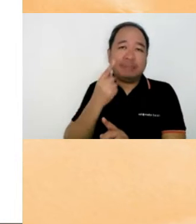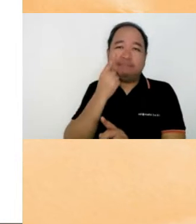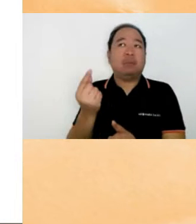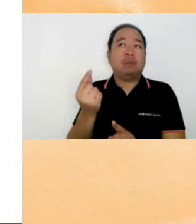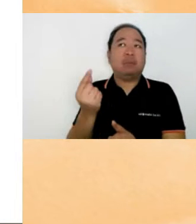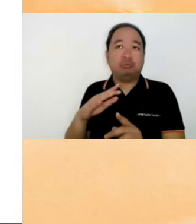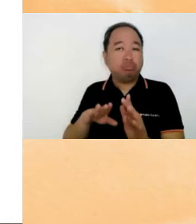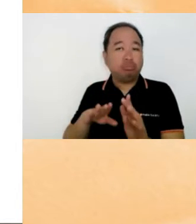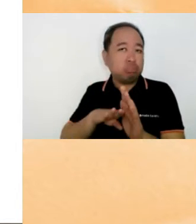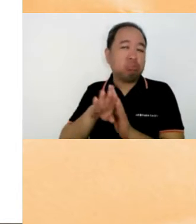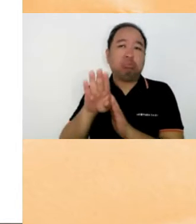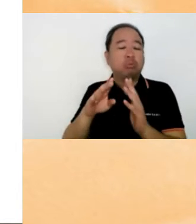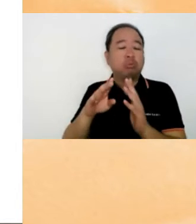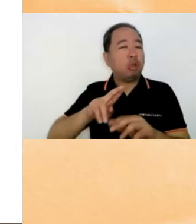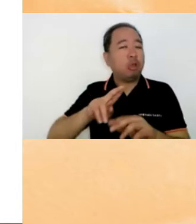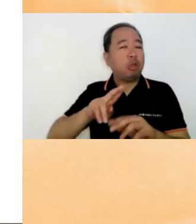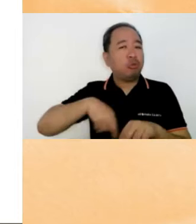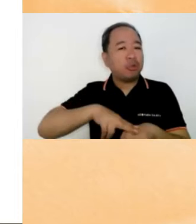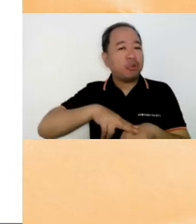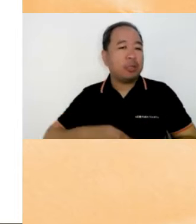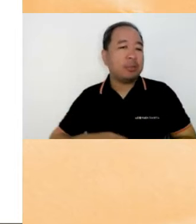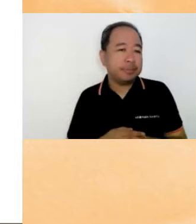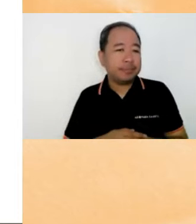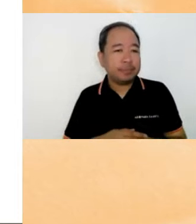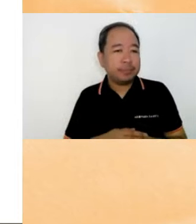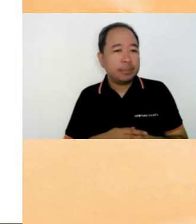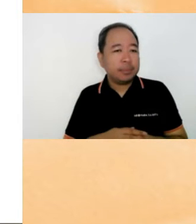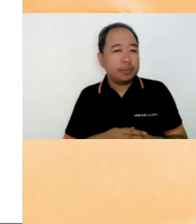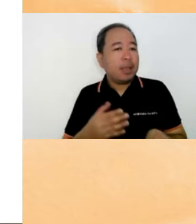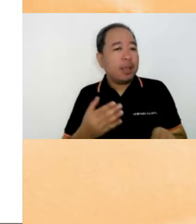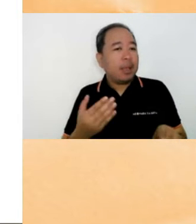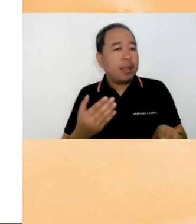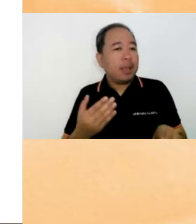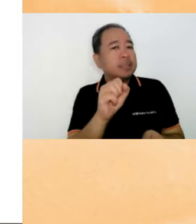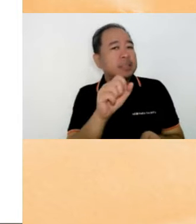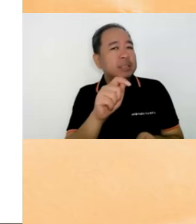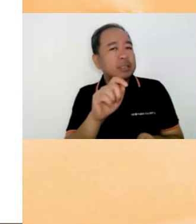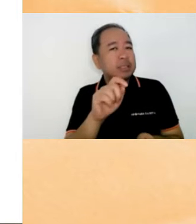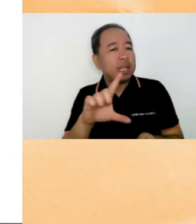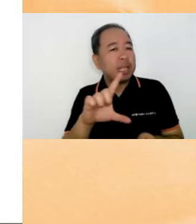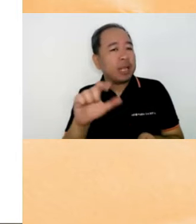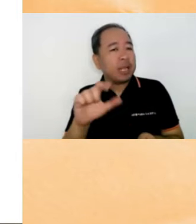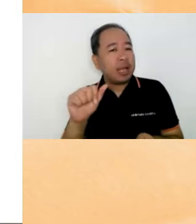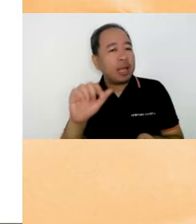Stella Chess had talked about 9 temperamental traits of infants. All of you who have